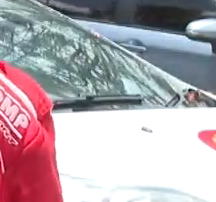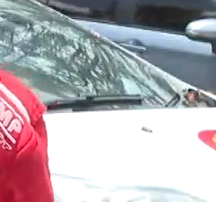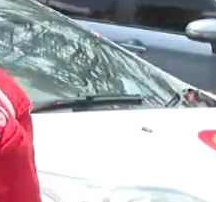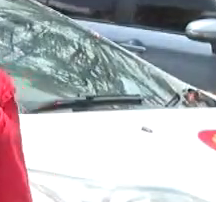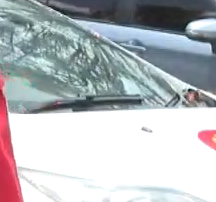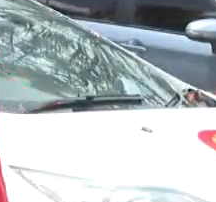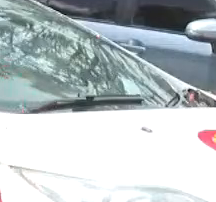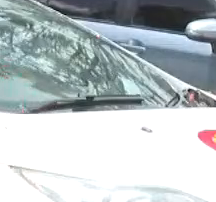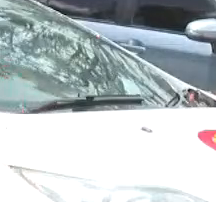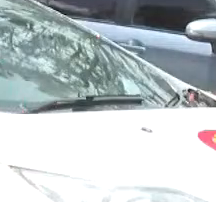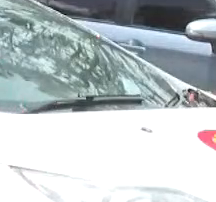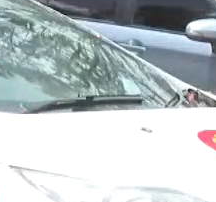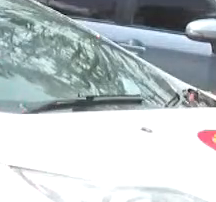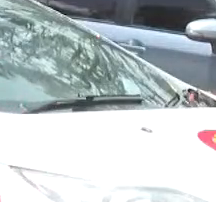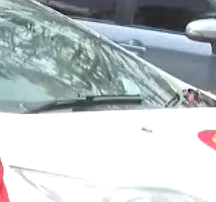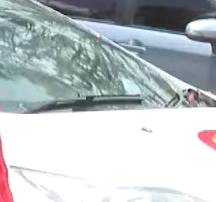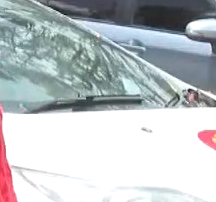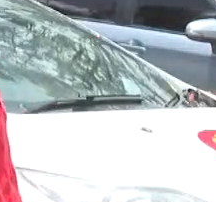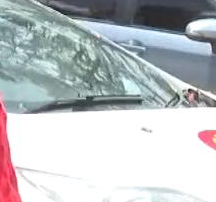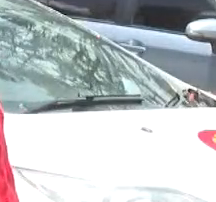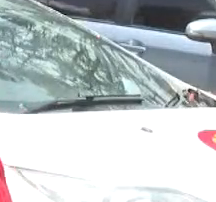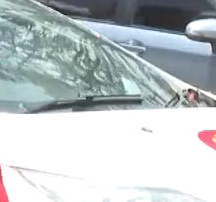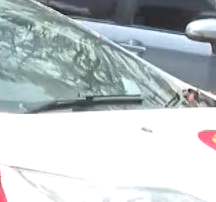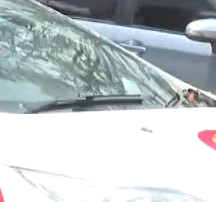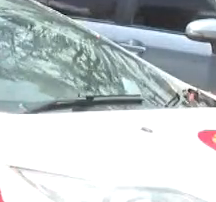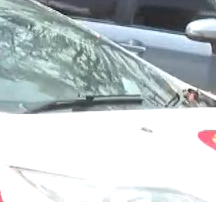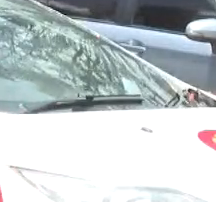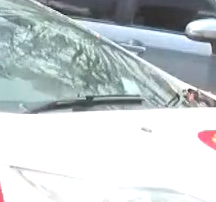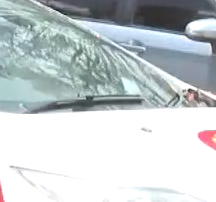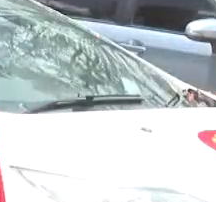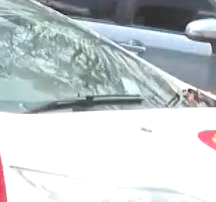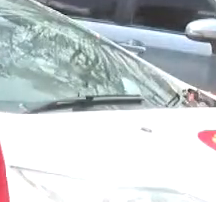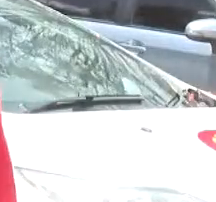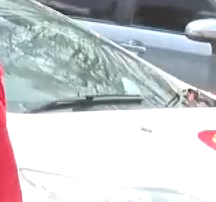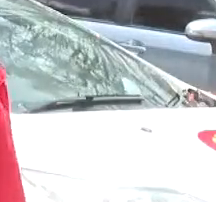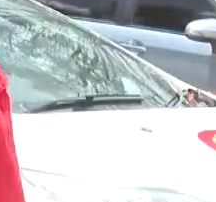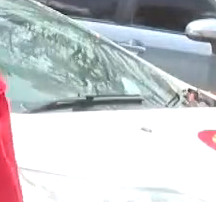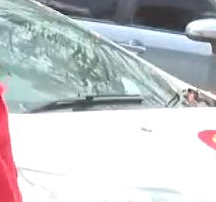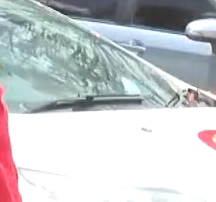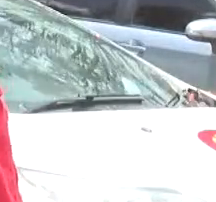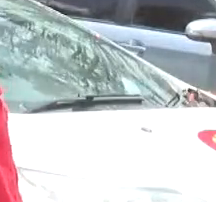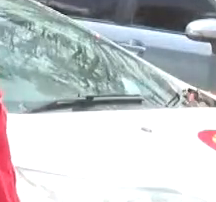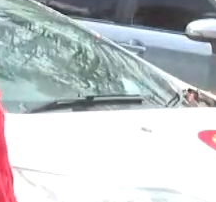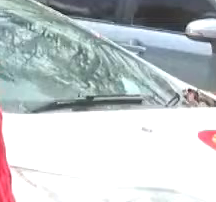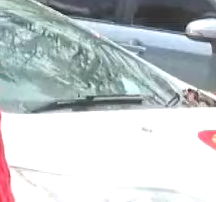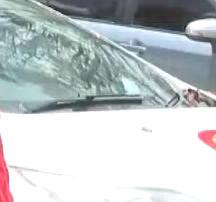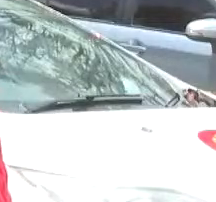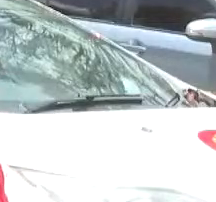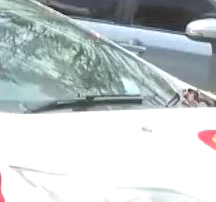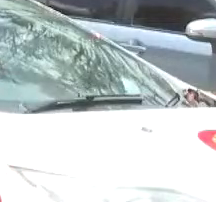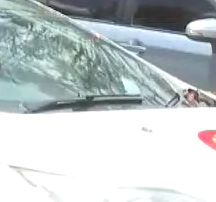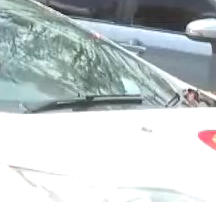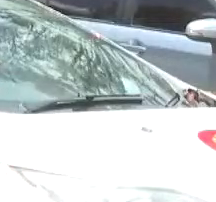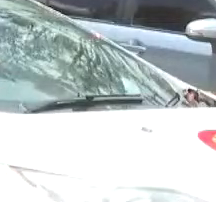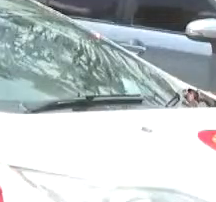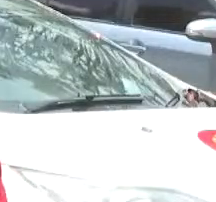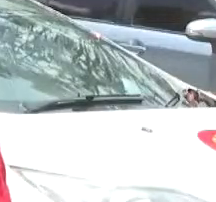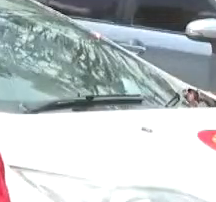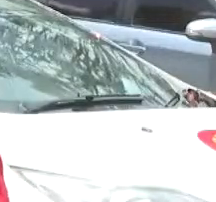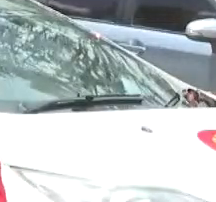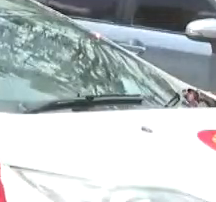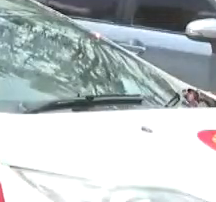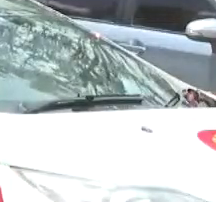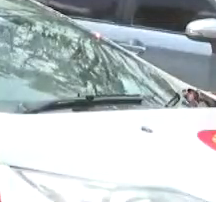year's Talenta Hela ladies team were all part of the Lioness Rally. So at least we've seen the growth from there to where it is today. And